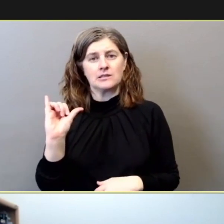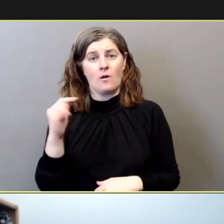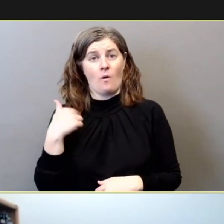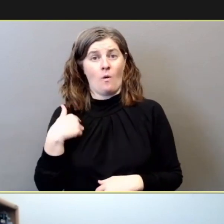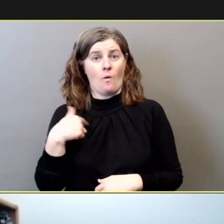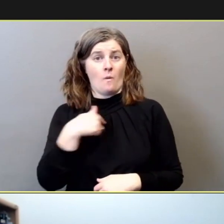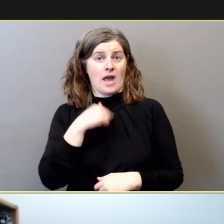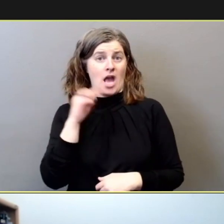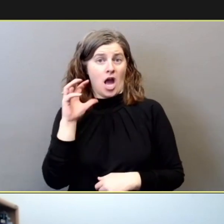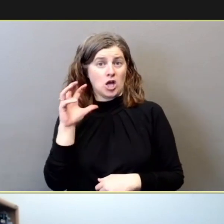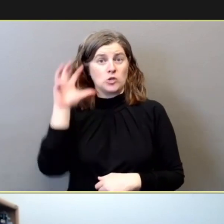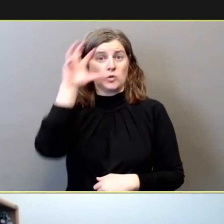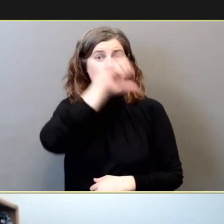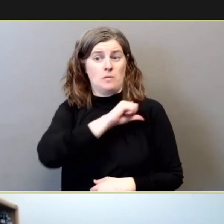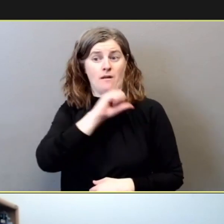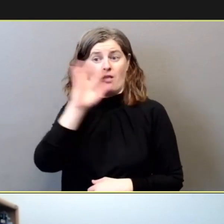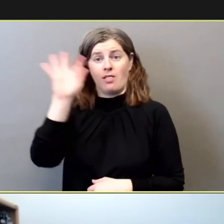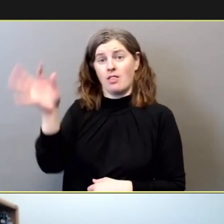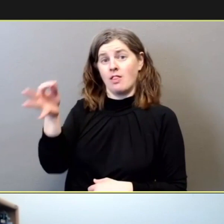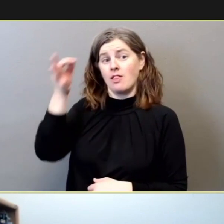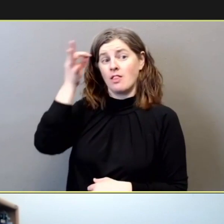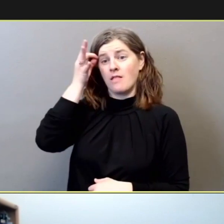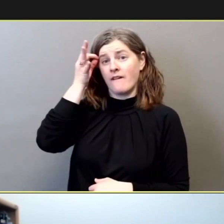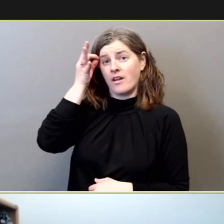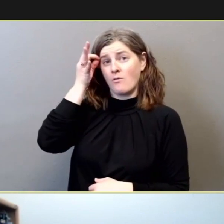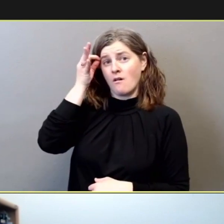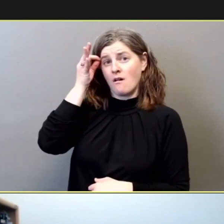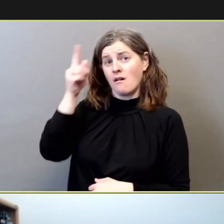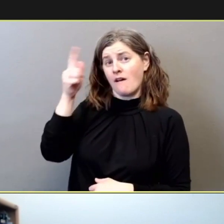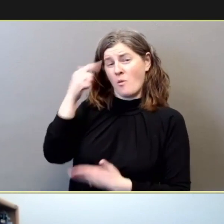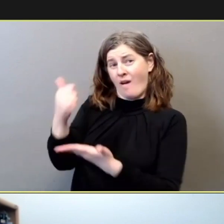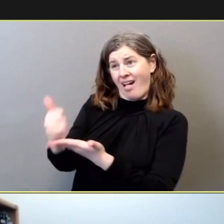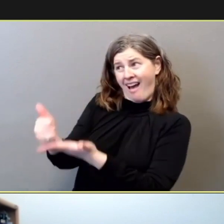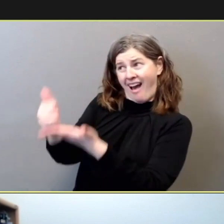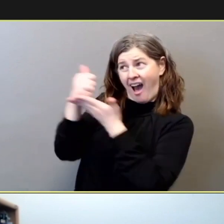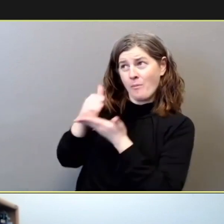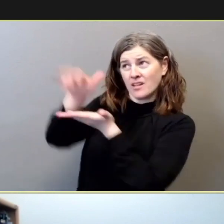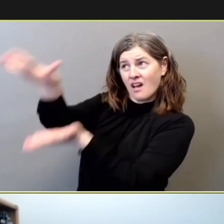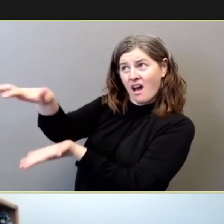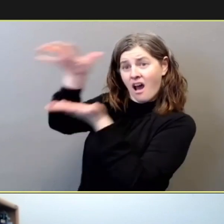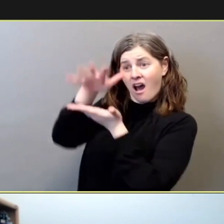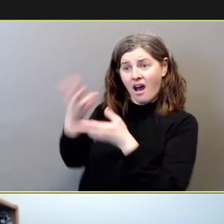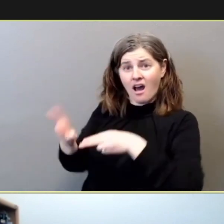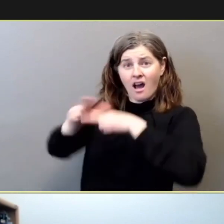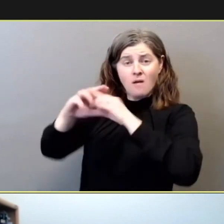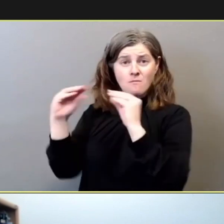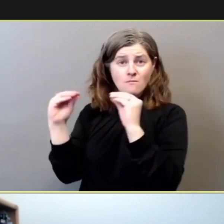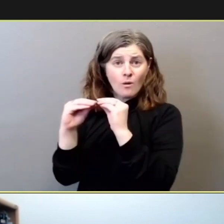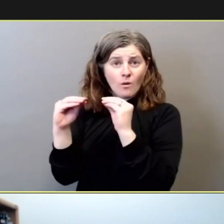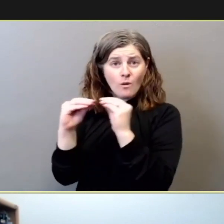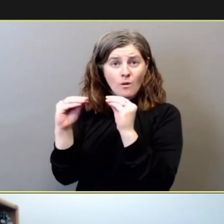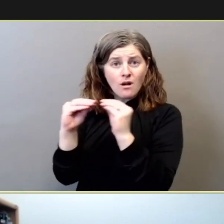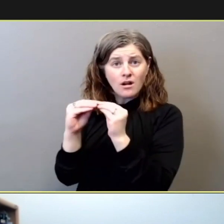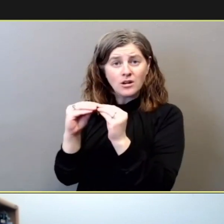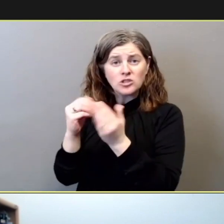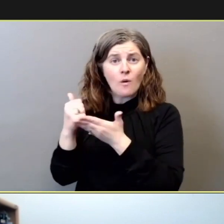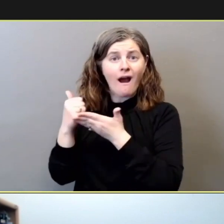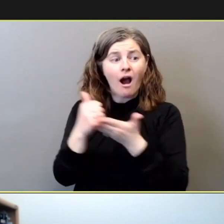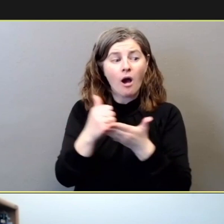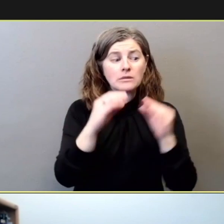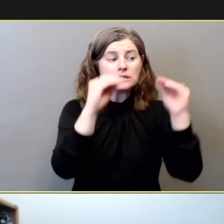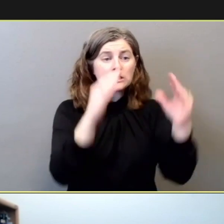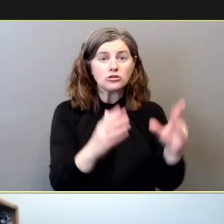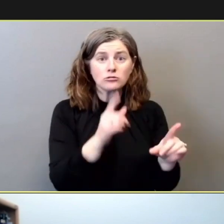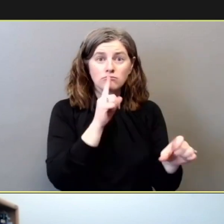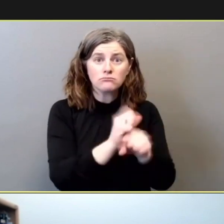assuming that the federal government is going to help us get that supply boost in order to move teachers into an eligible